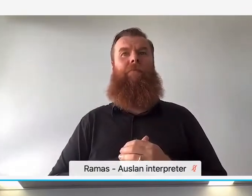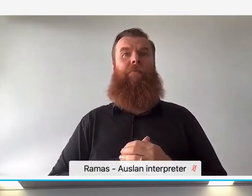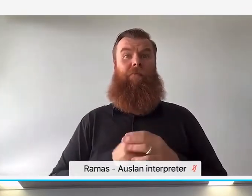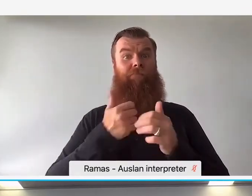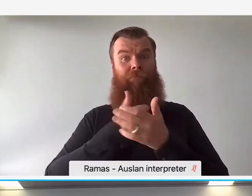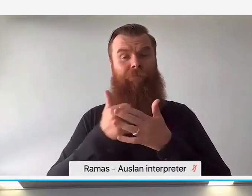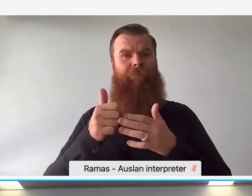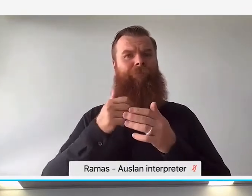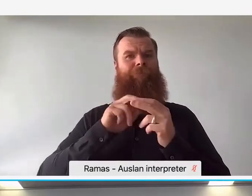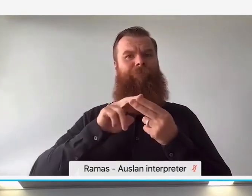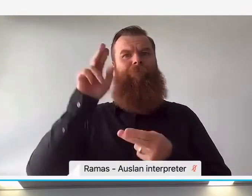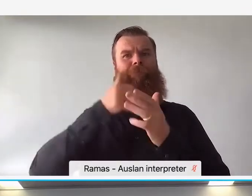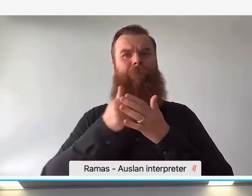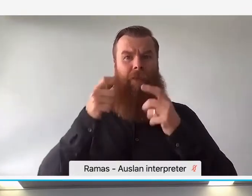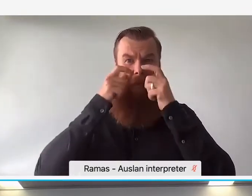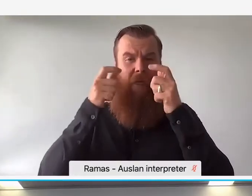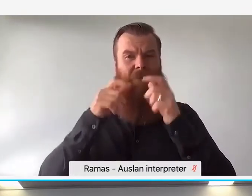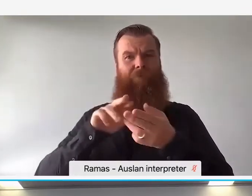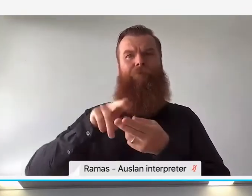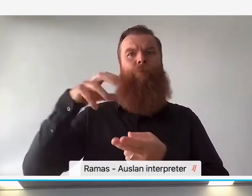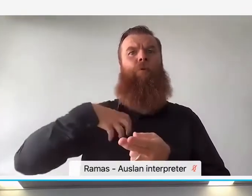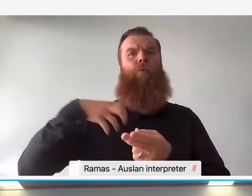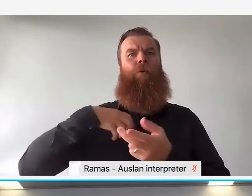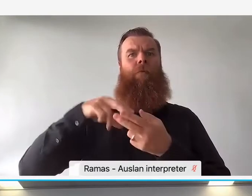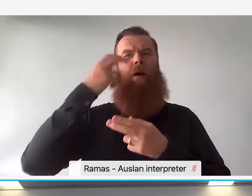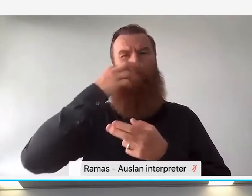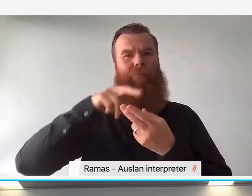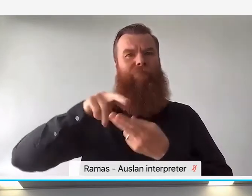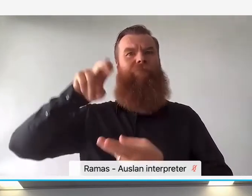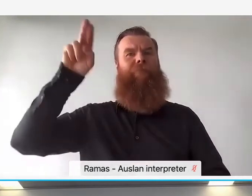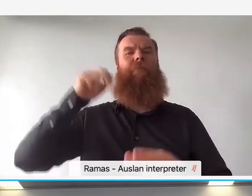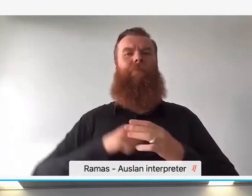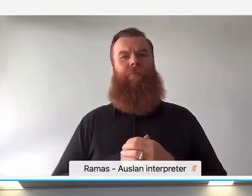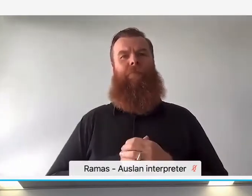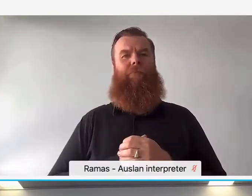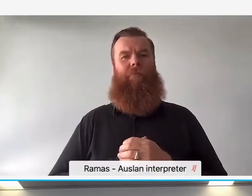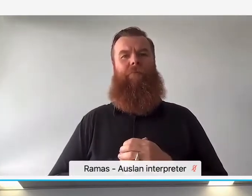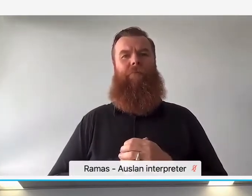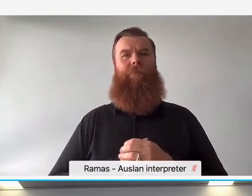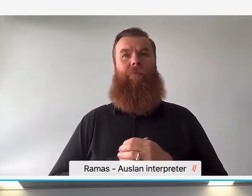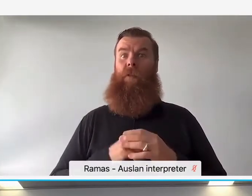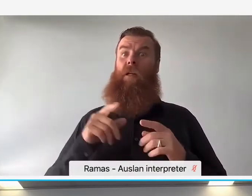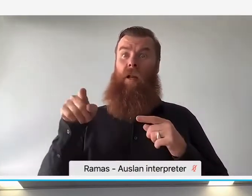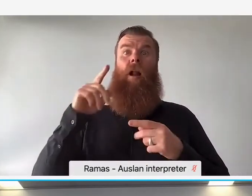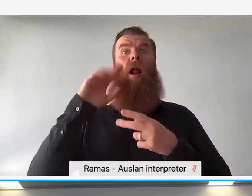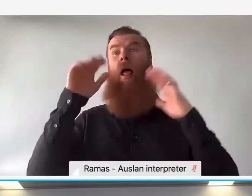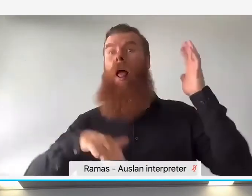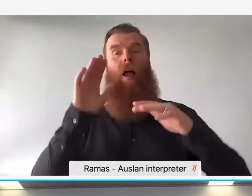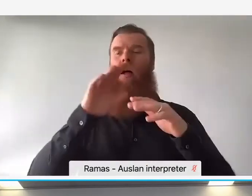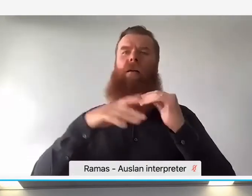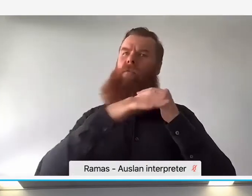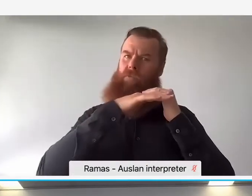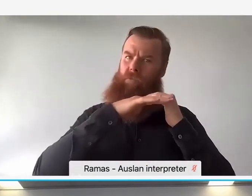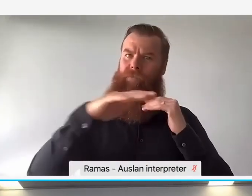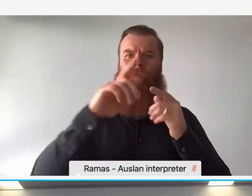care. As you all appreciate, consistency of care is fundamental to effective service provision. This is